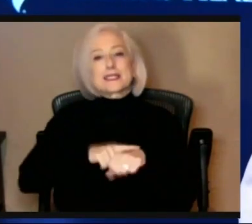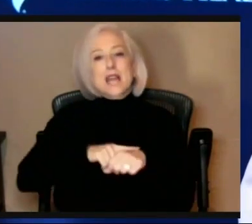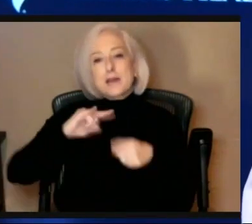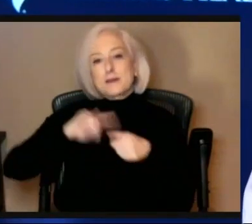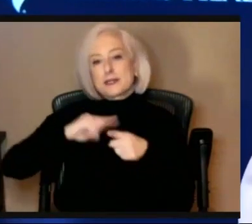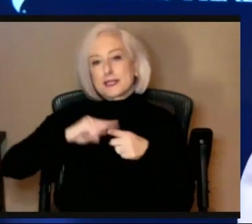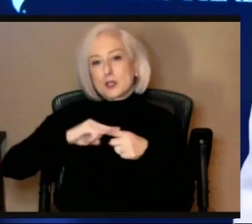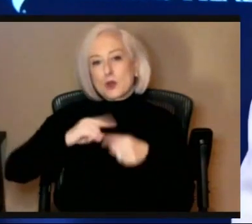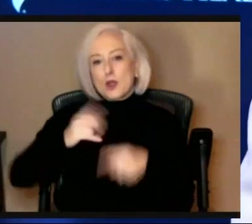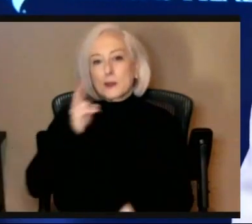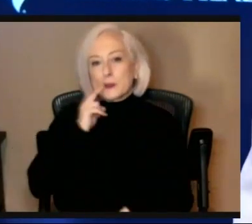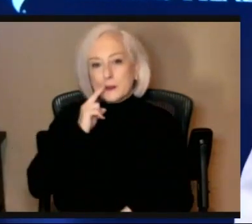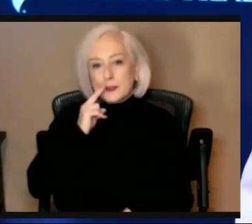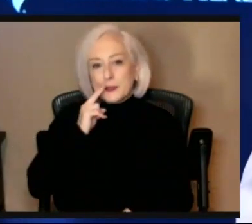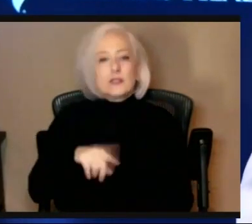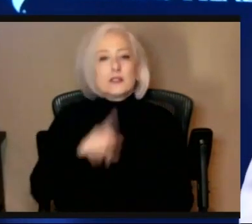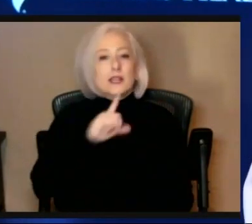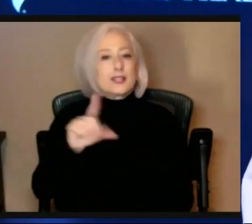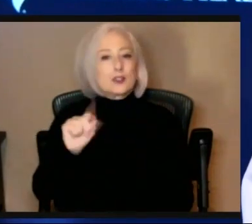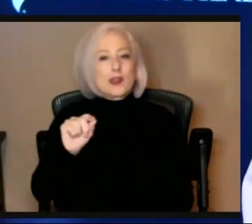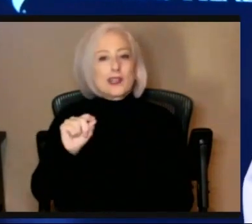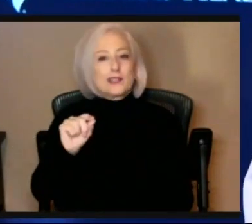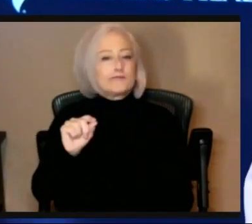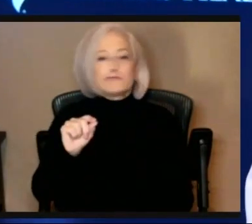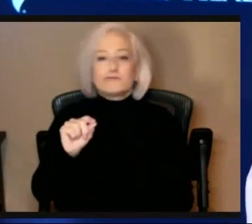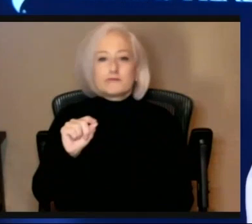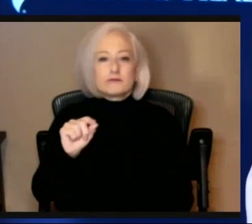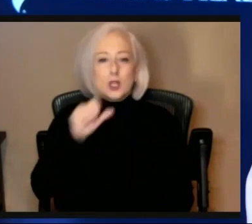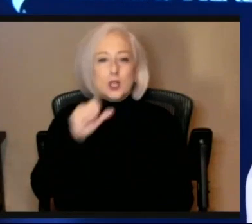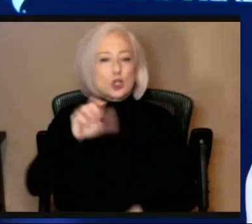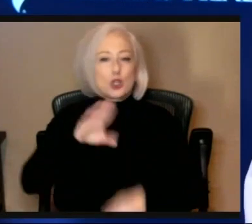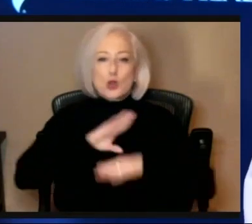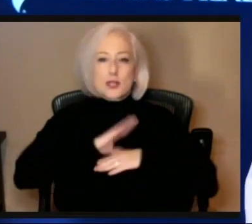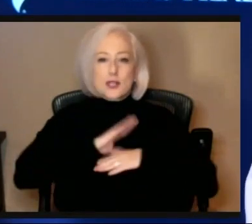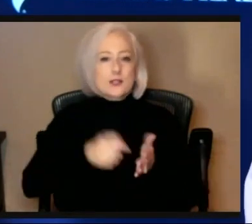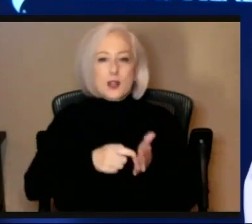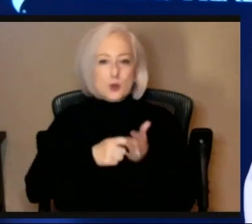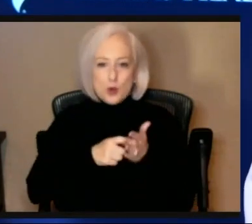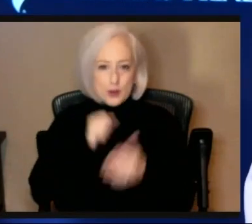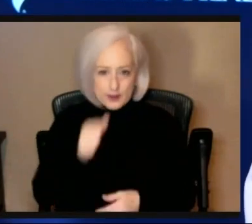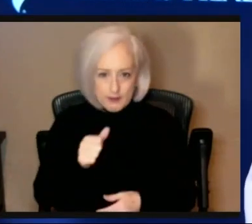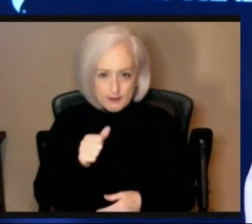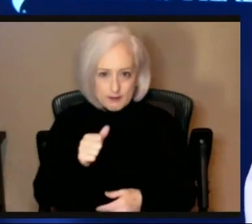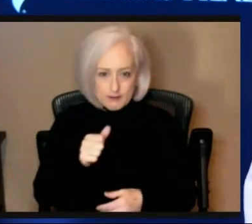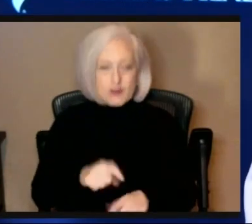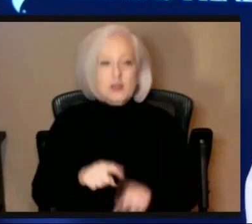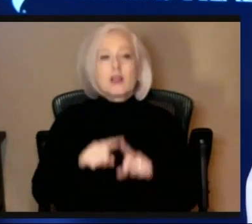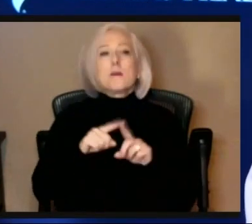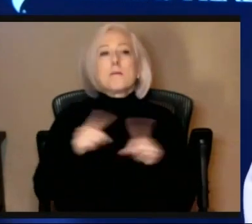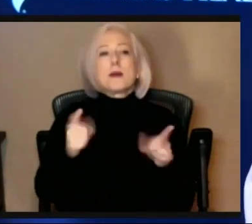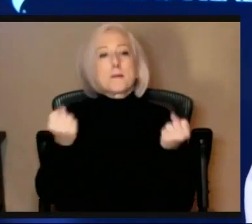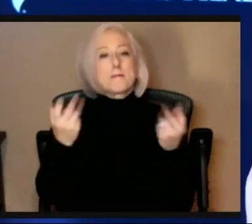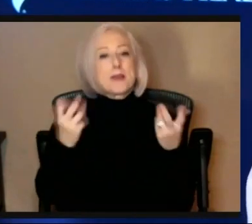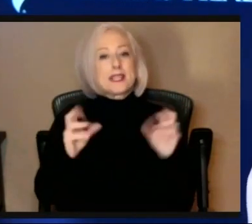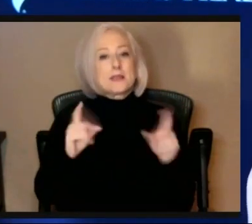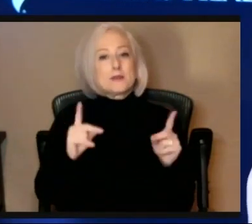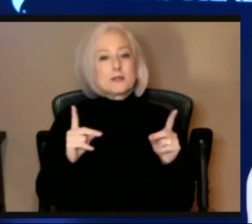you're 20, you don't qualify. Gotcha. Okay, but there are a lot of people who are at risk.